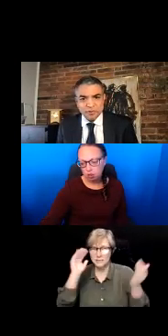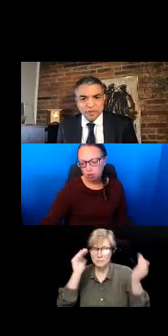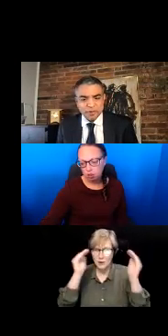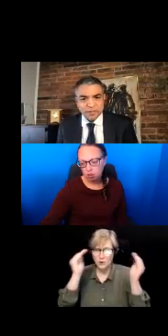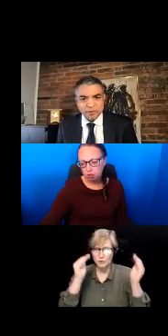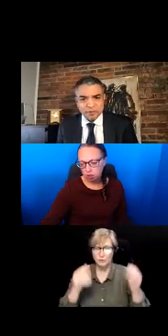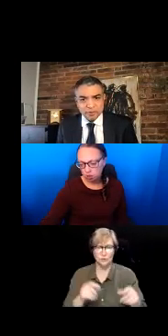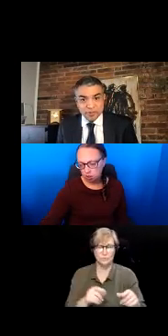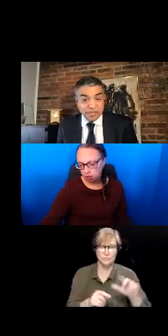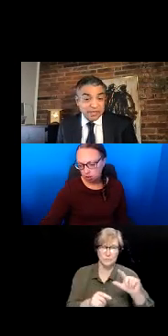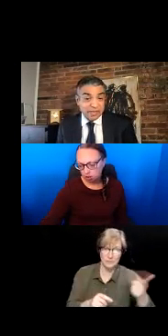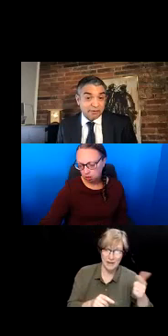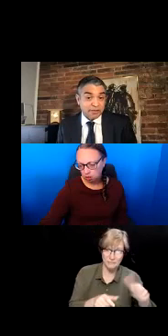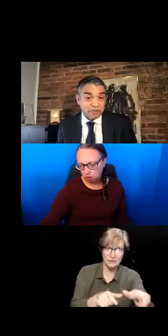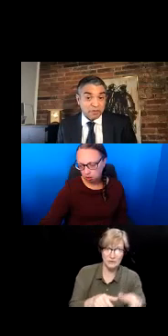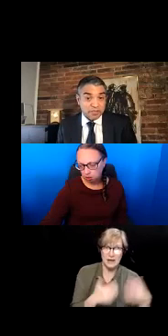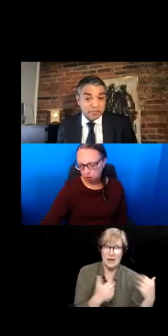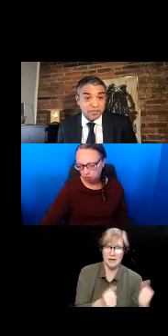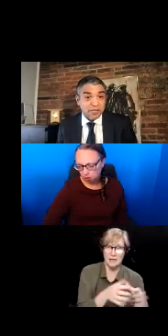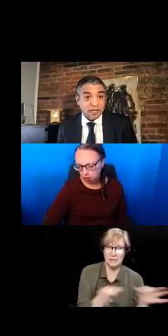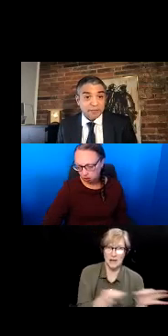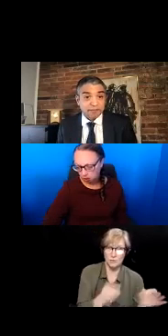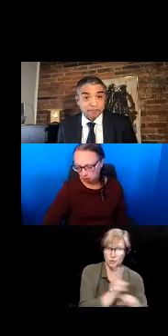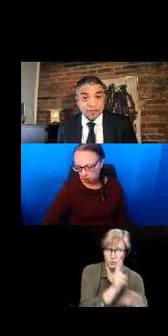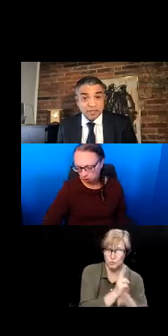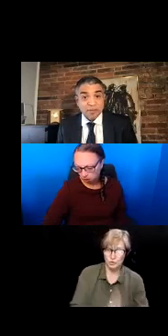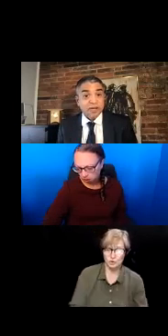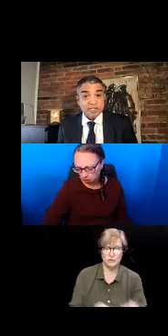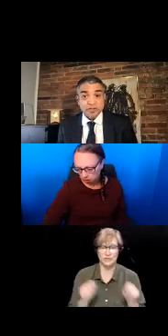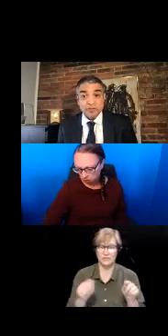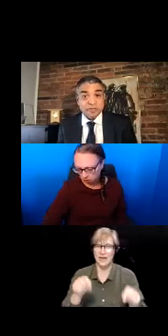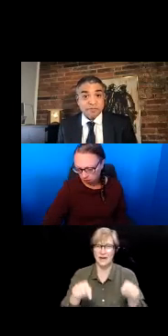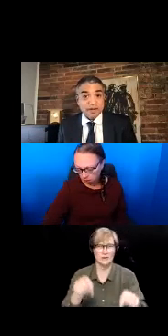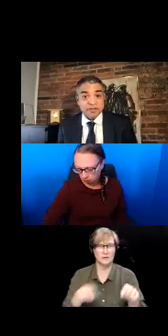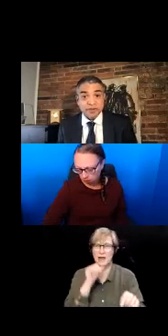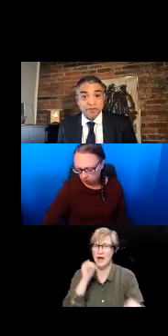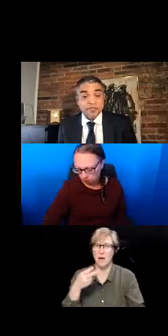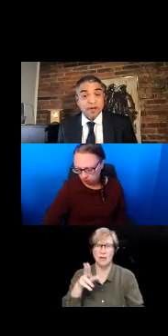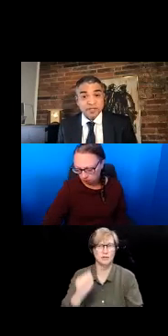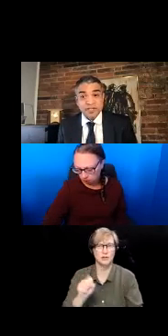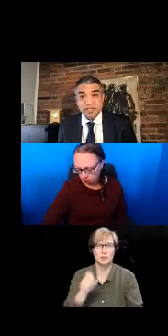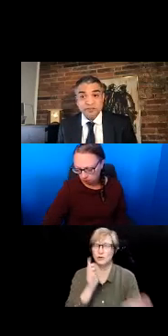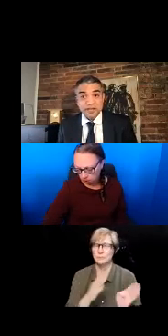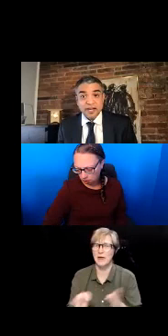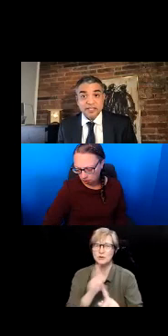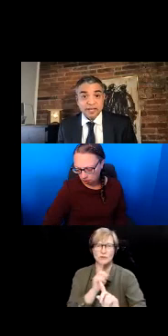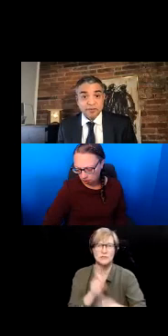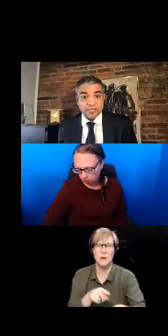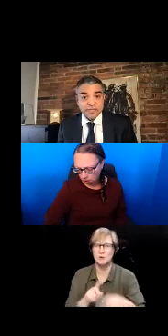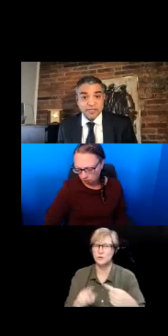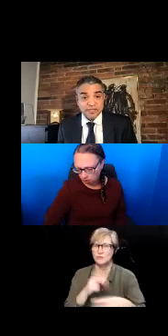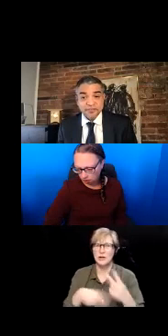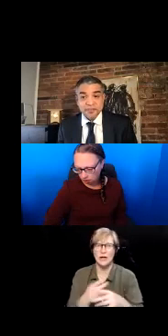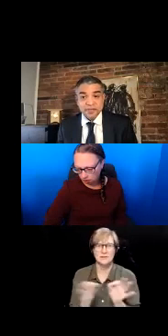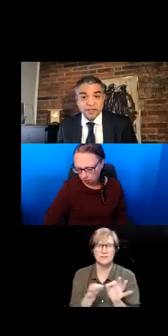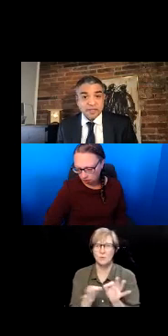individuals who are healthy language users, that area just wasn't homologous in terms of its patterns of response to different kinds of language